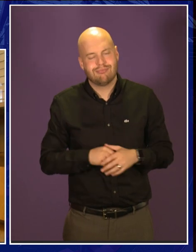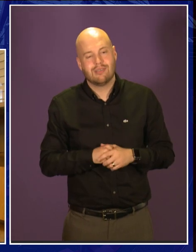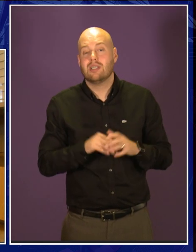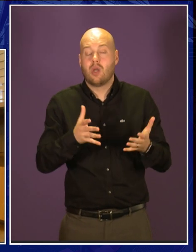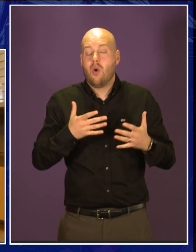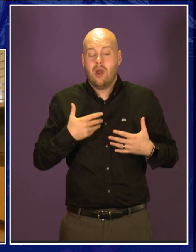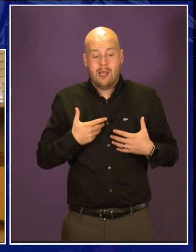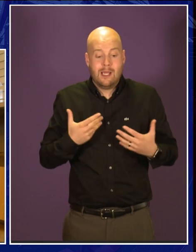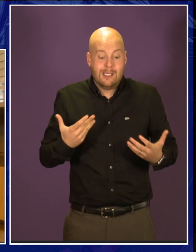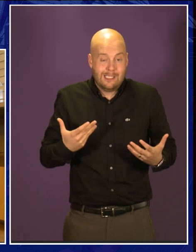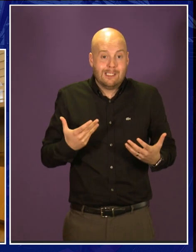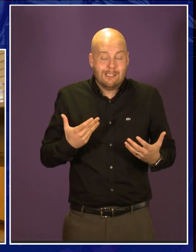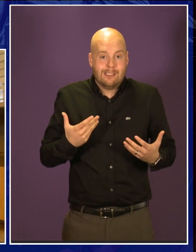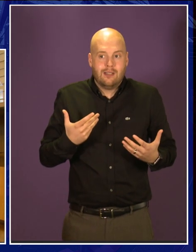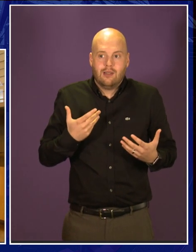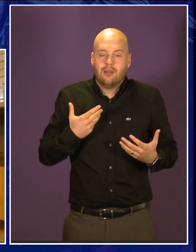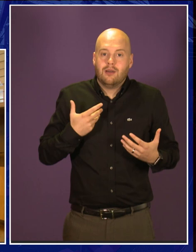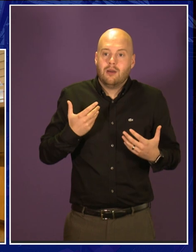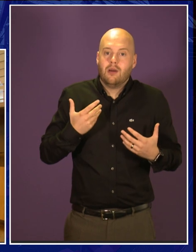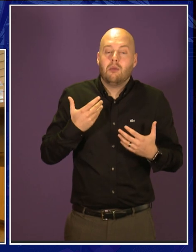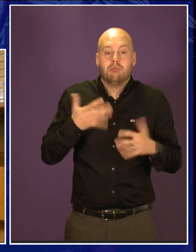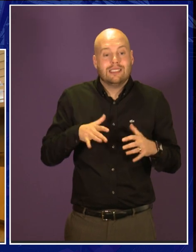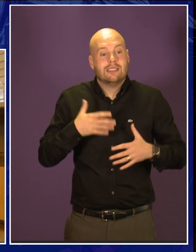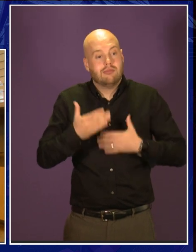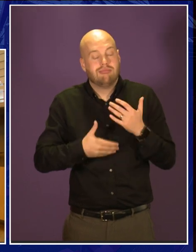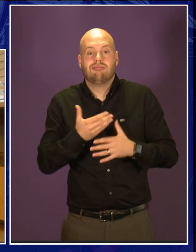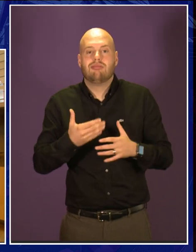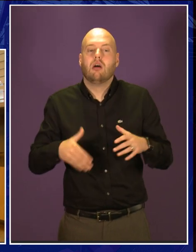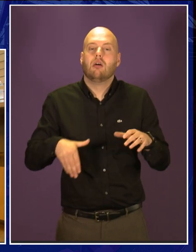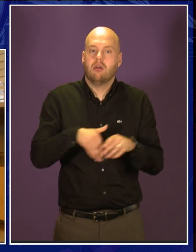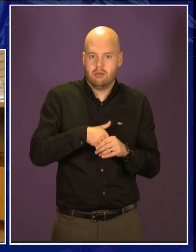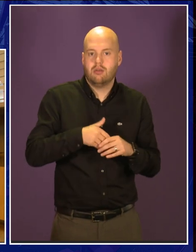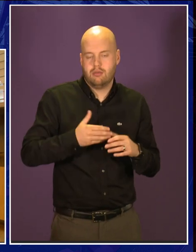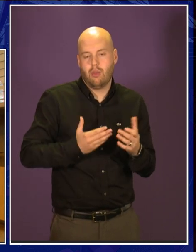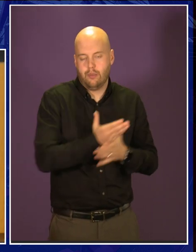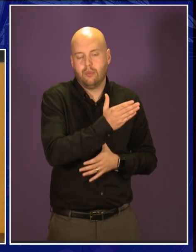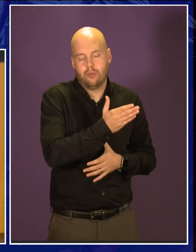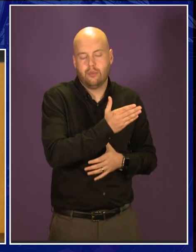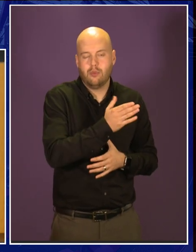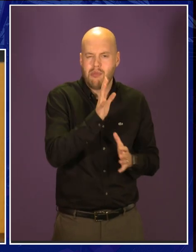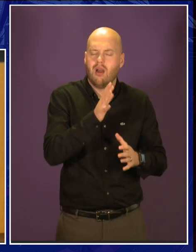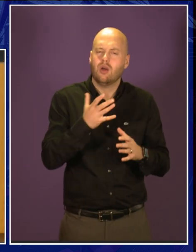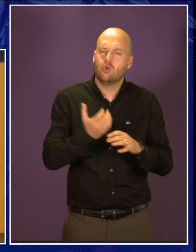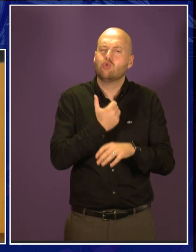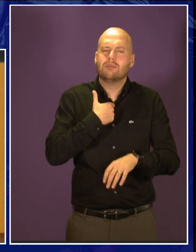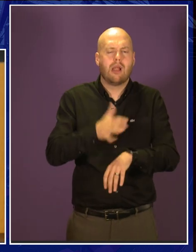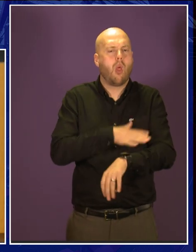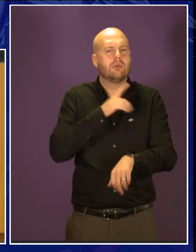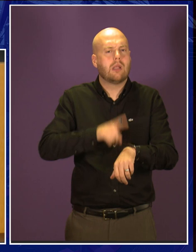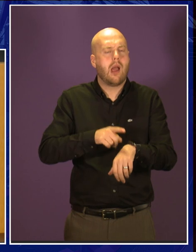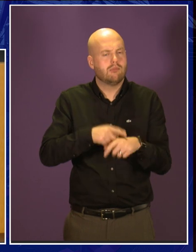and then I passed. After I passed the story, it took me a long time to share this story and to understand what was happening with me during that